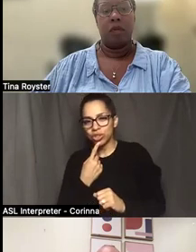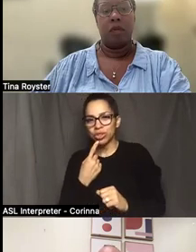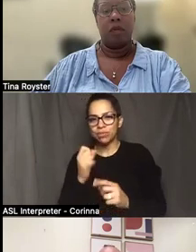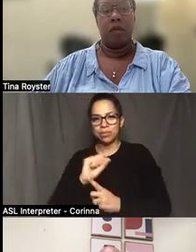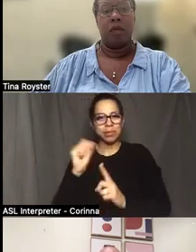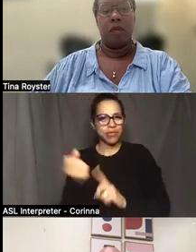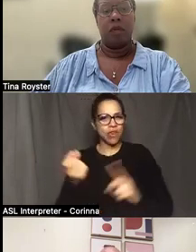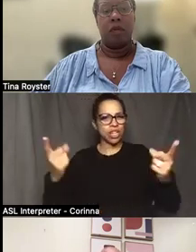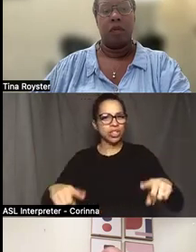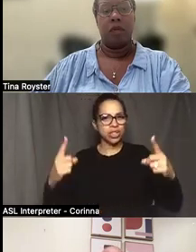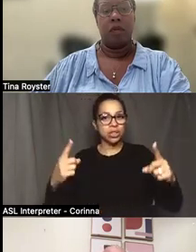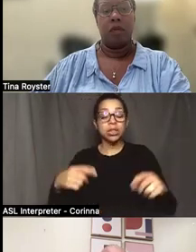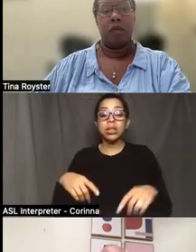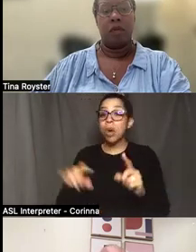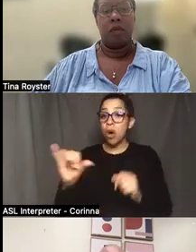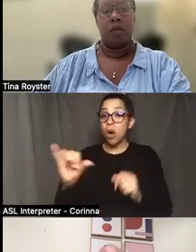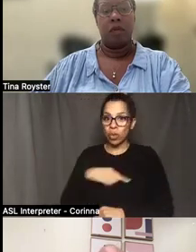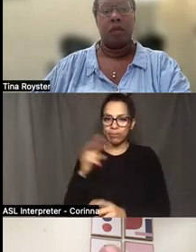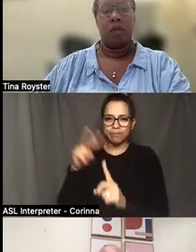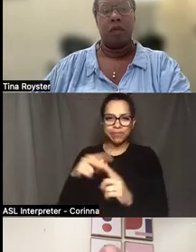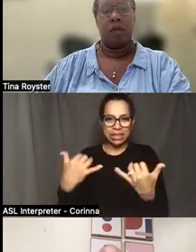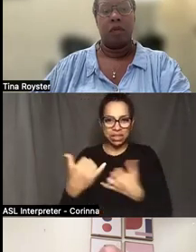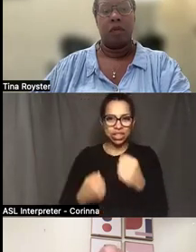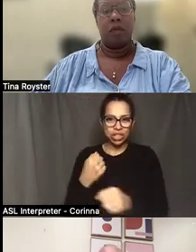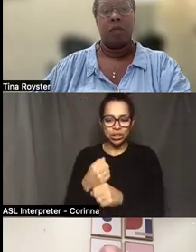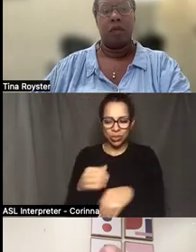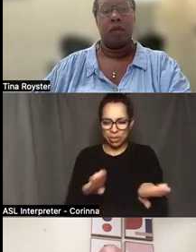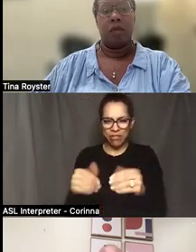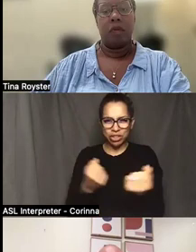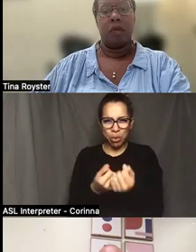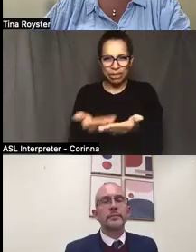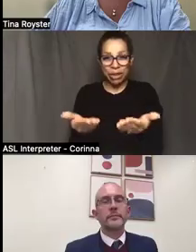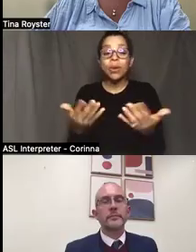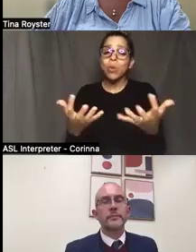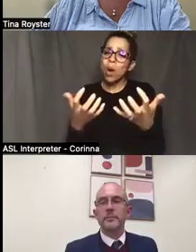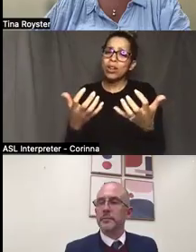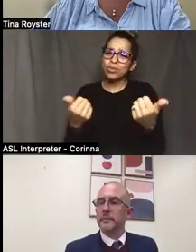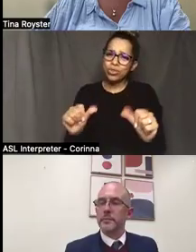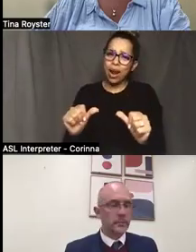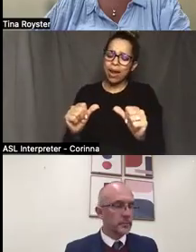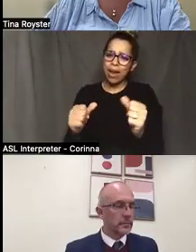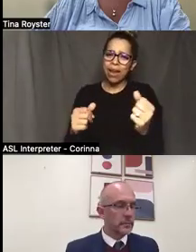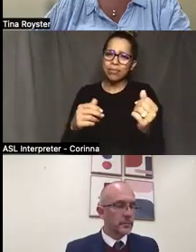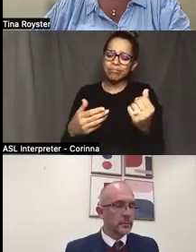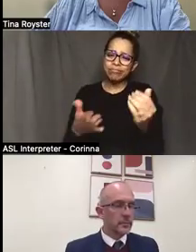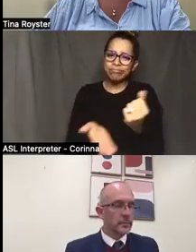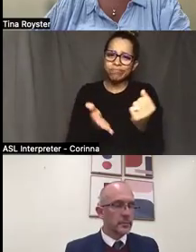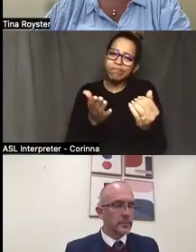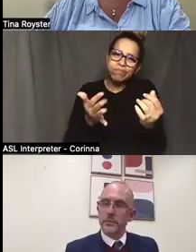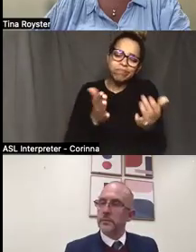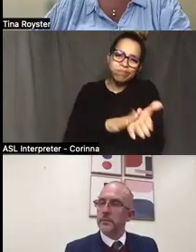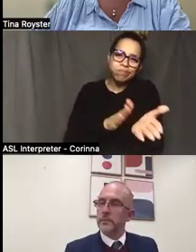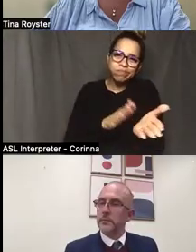we instituted this year with our behavior support thing is to reward some of the behaviors we want to see, right? This is